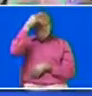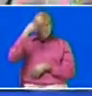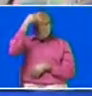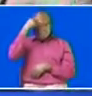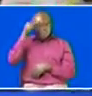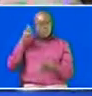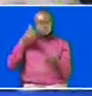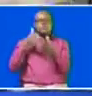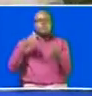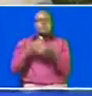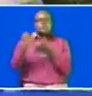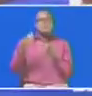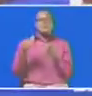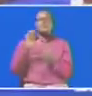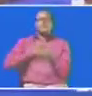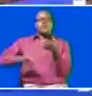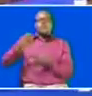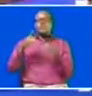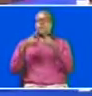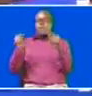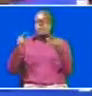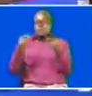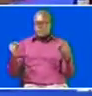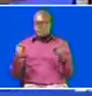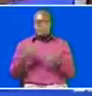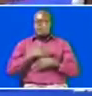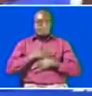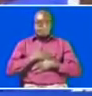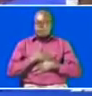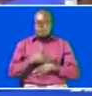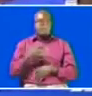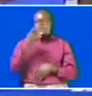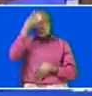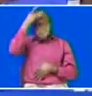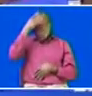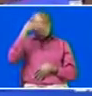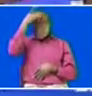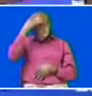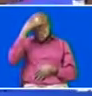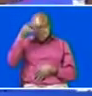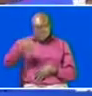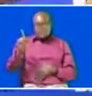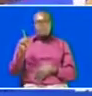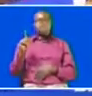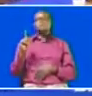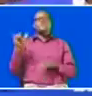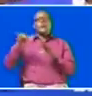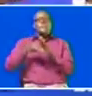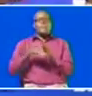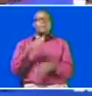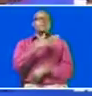sending conflicting messages on NASA. Mheshimiwa Wetangula made it clear that he is in NASA to